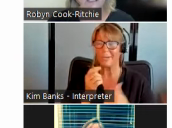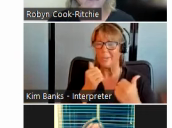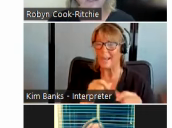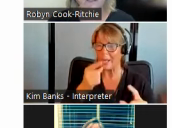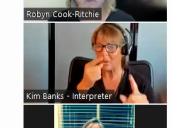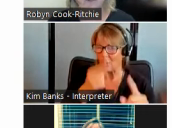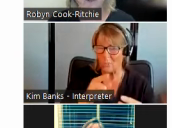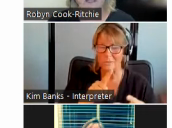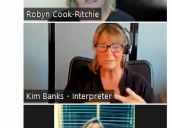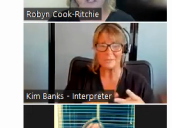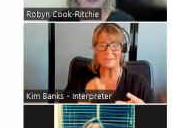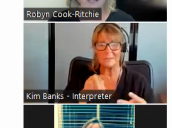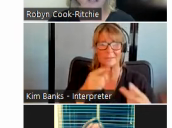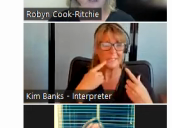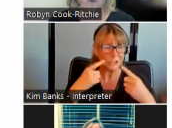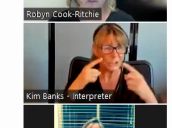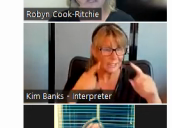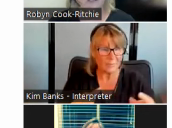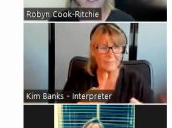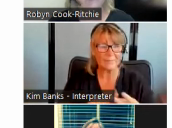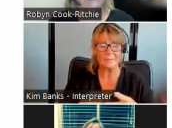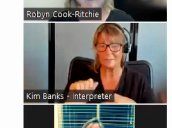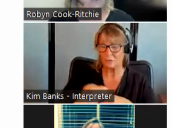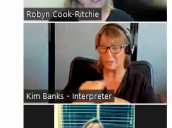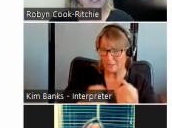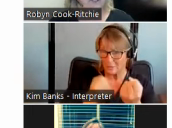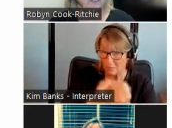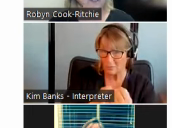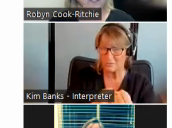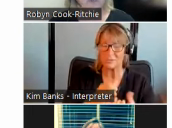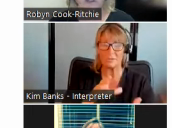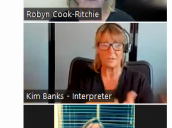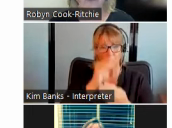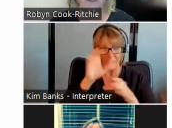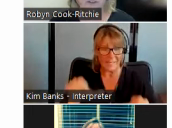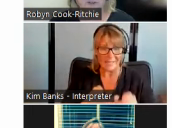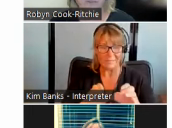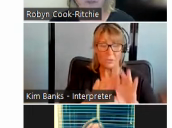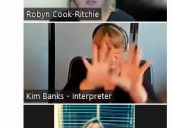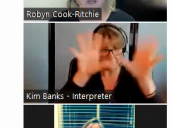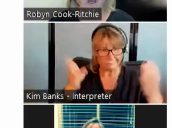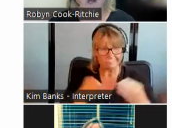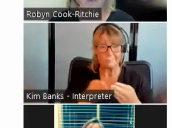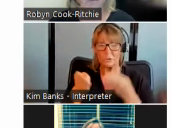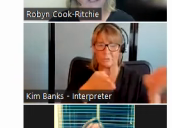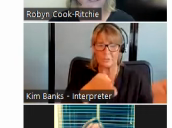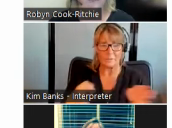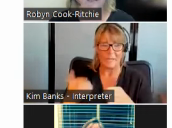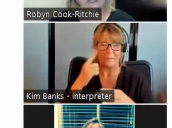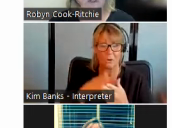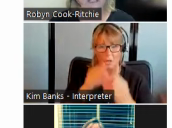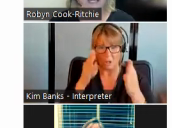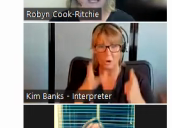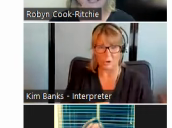learning activities, referrals, and training supports. So this is essentially your service plan for the learner. The